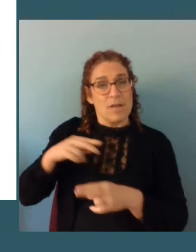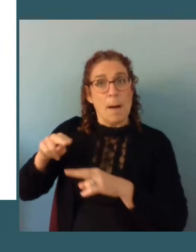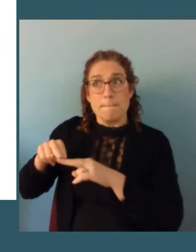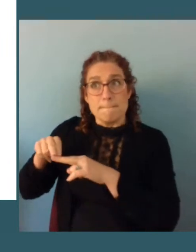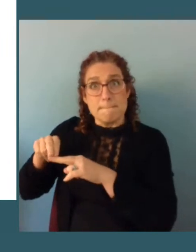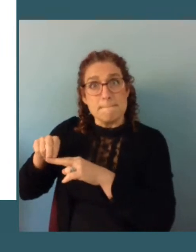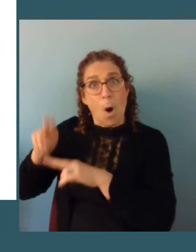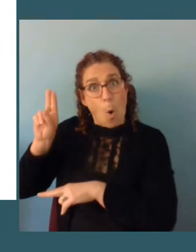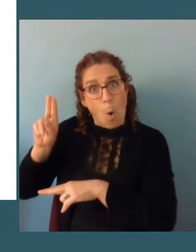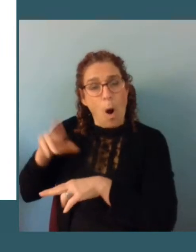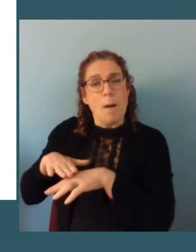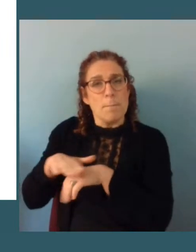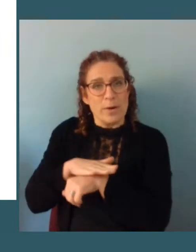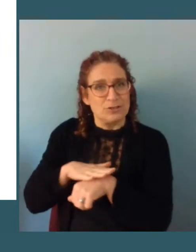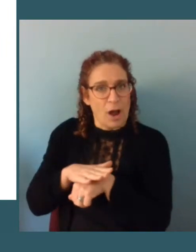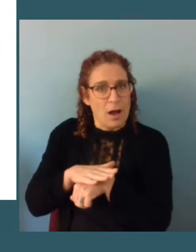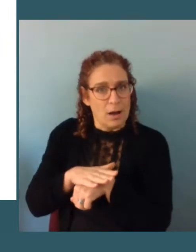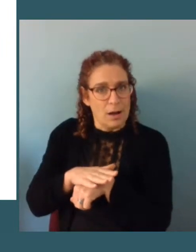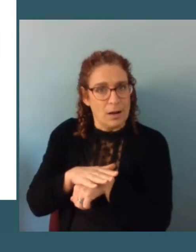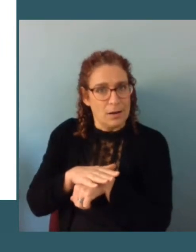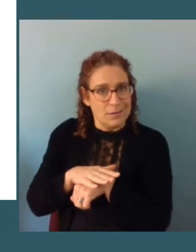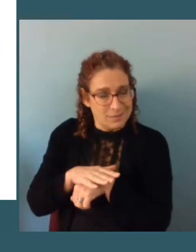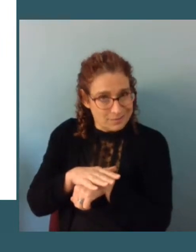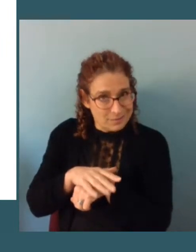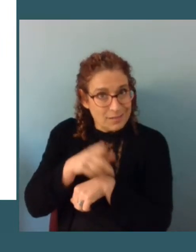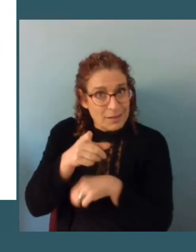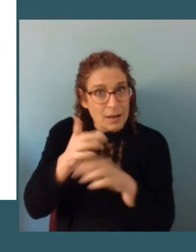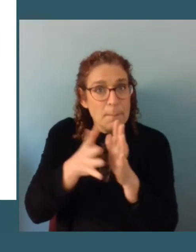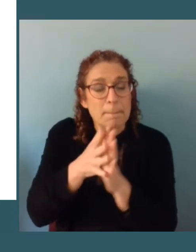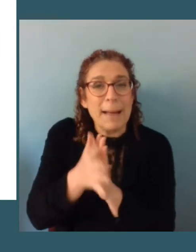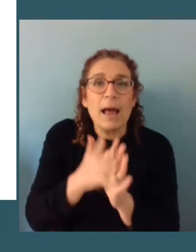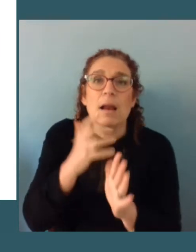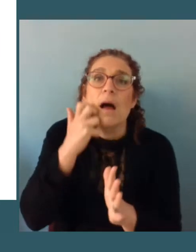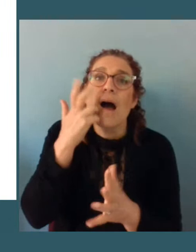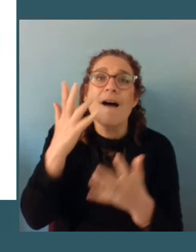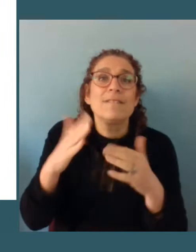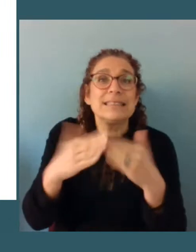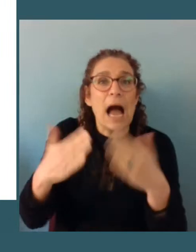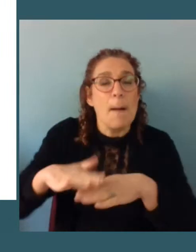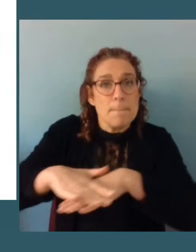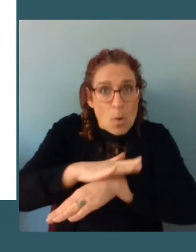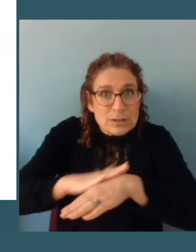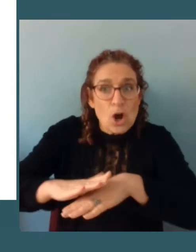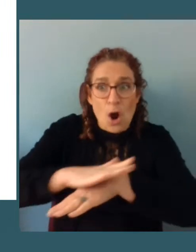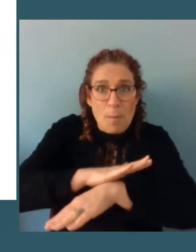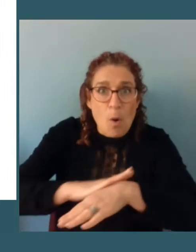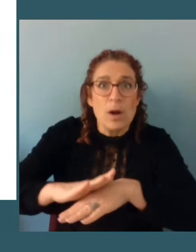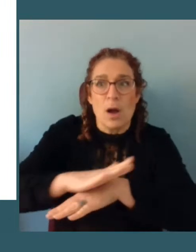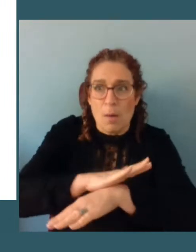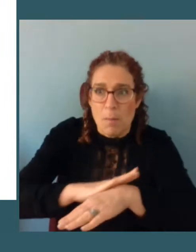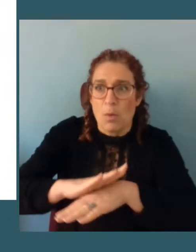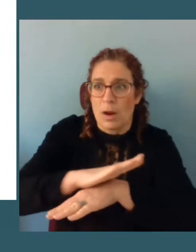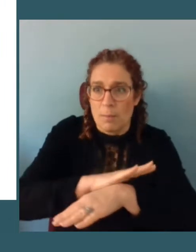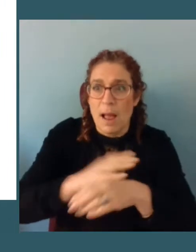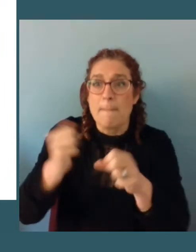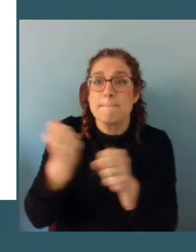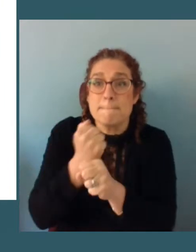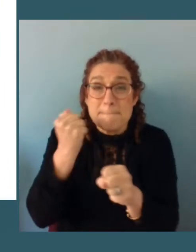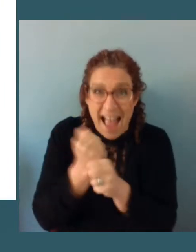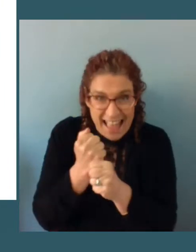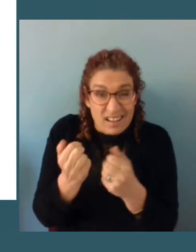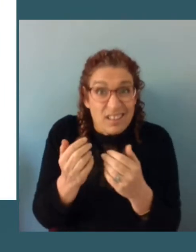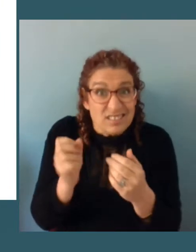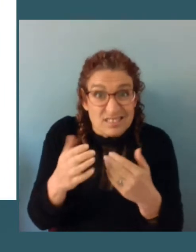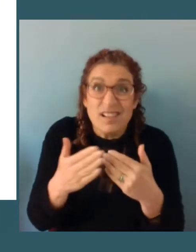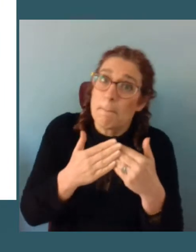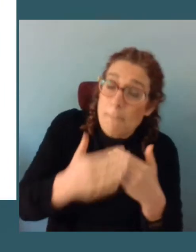here we see that daily moisturizing appears to favor food allergy development. And